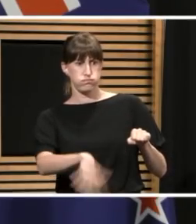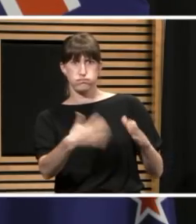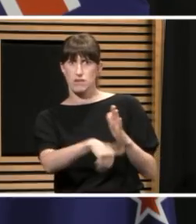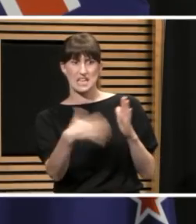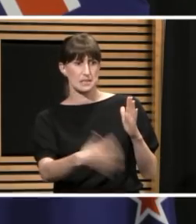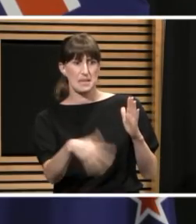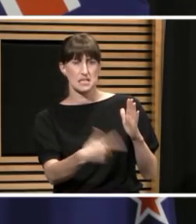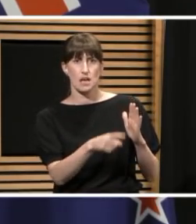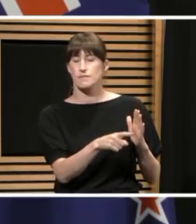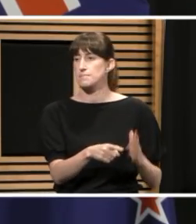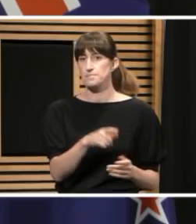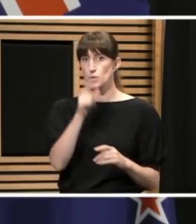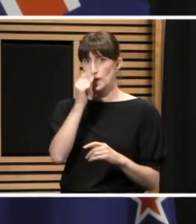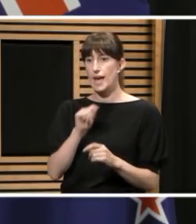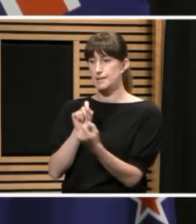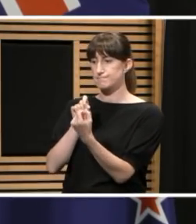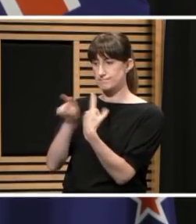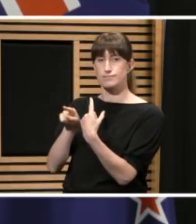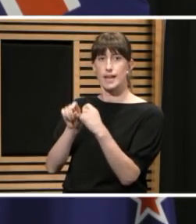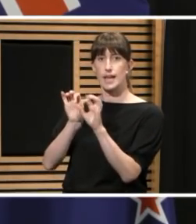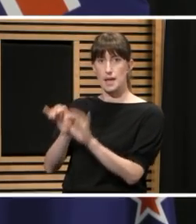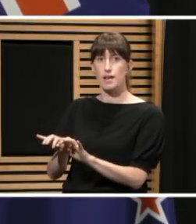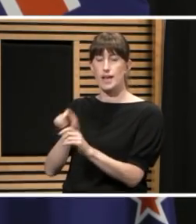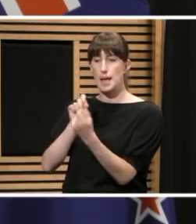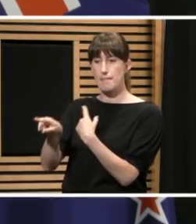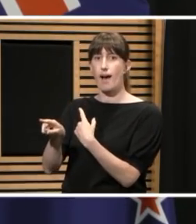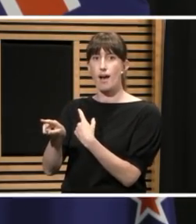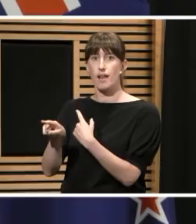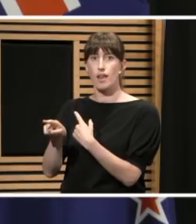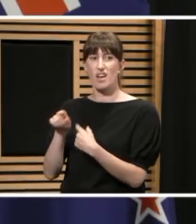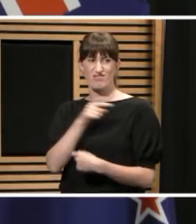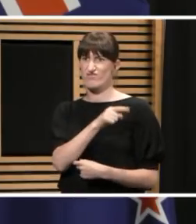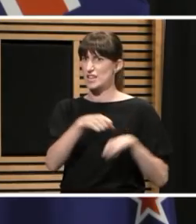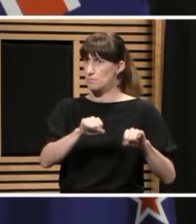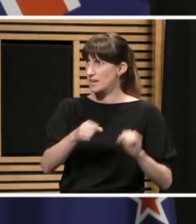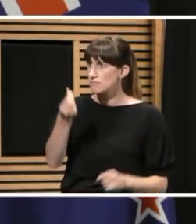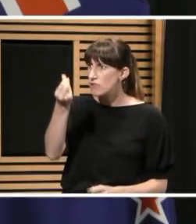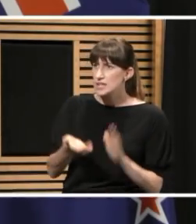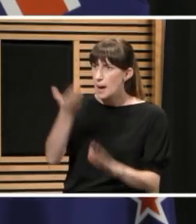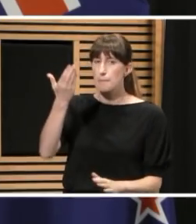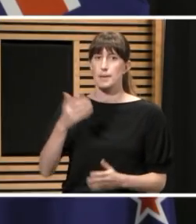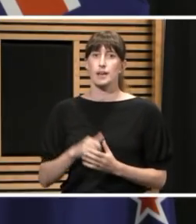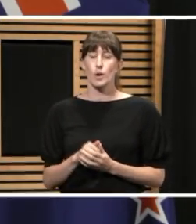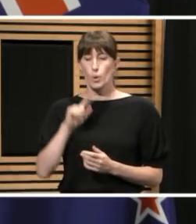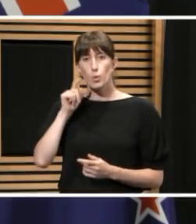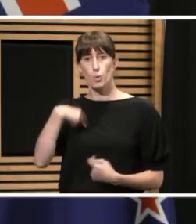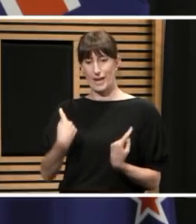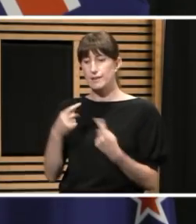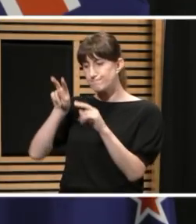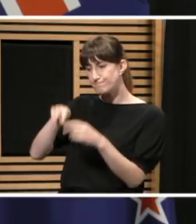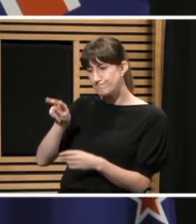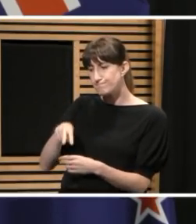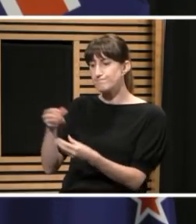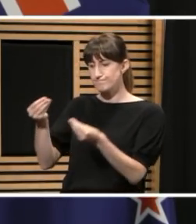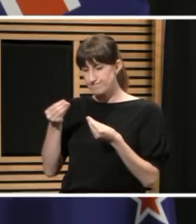reports made online on social media. Now I ask those individuals if you can specifically send those reports, say a copy of